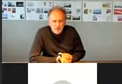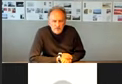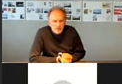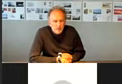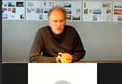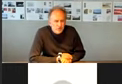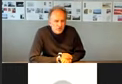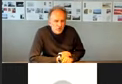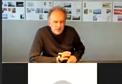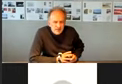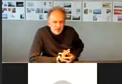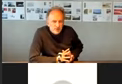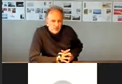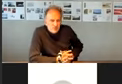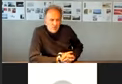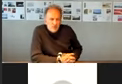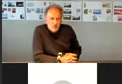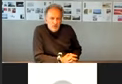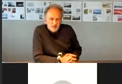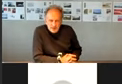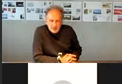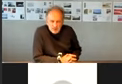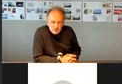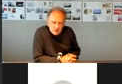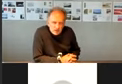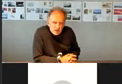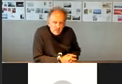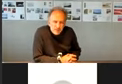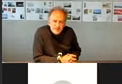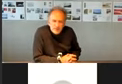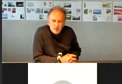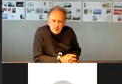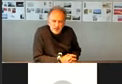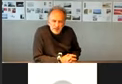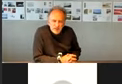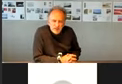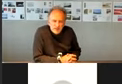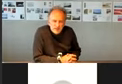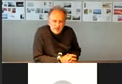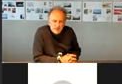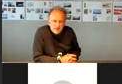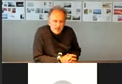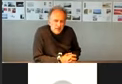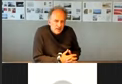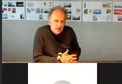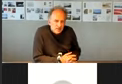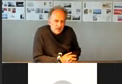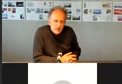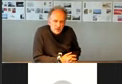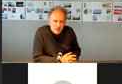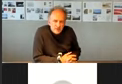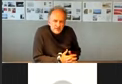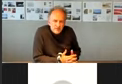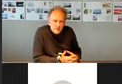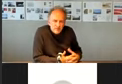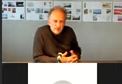different way of moving throughout the school, different surfaces, different lighting, so that it's a real pleasure for